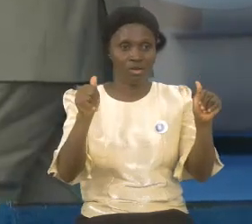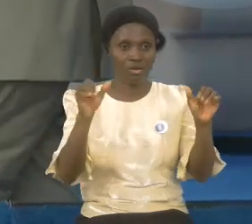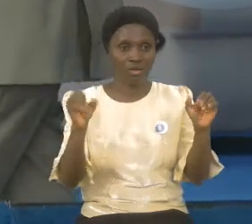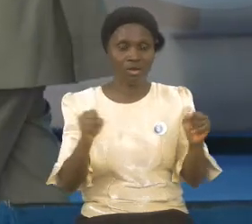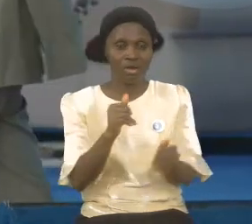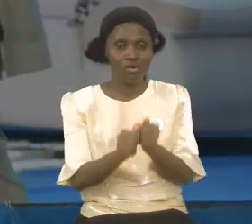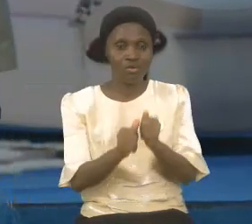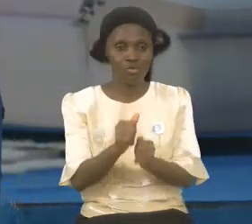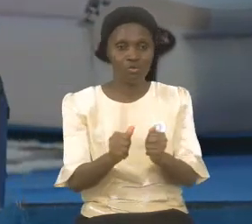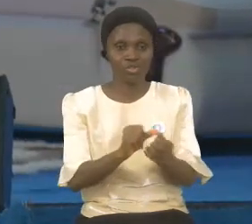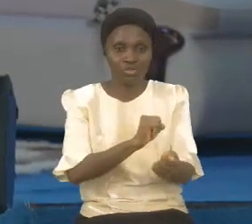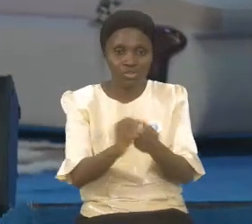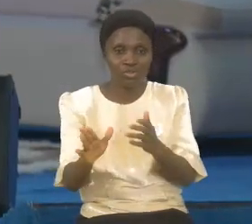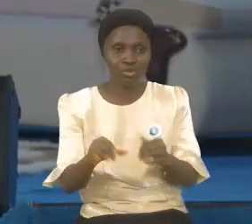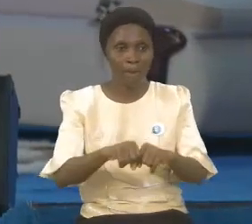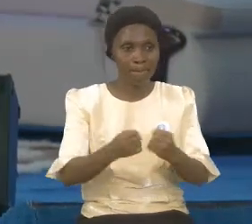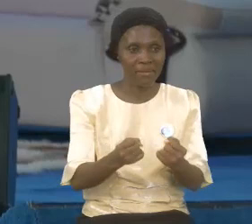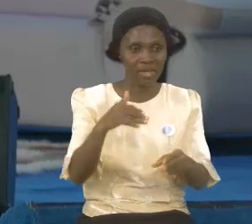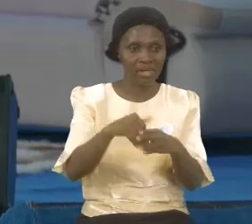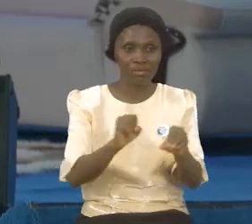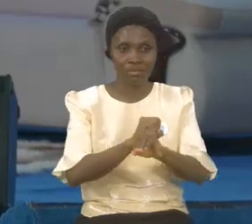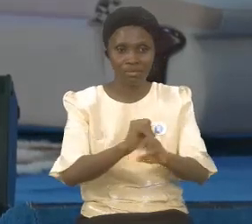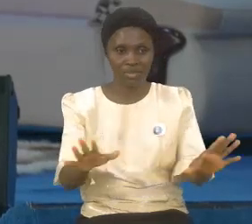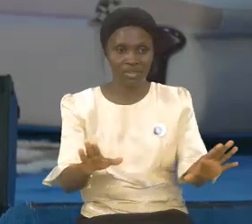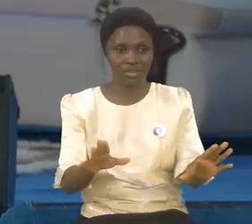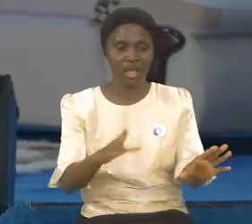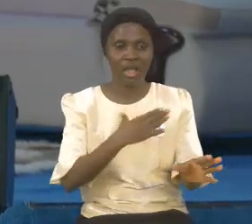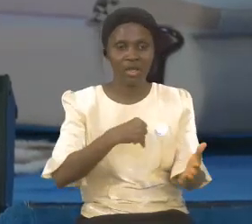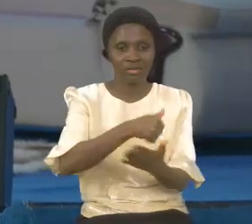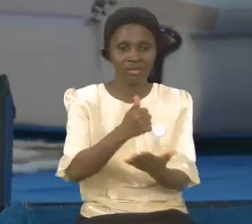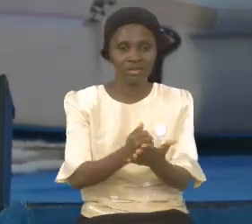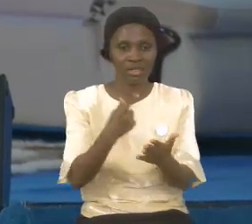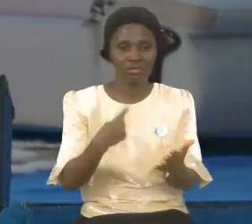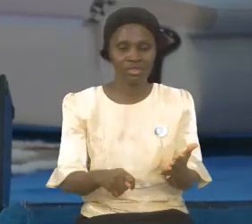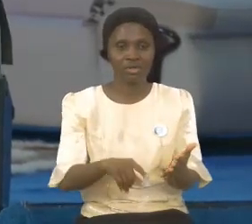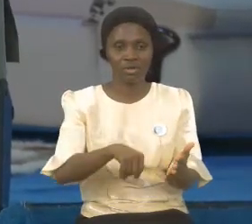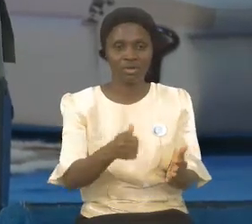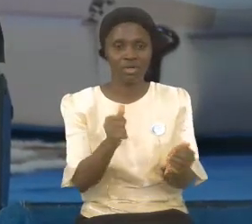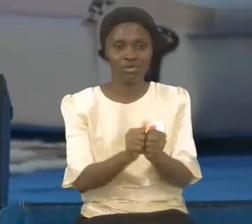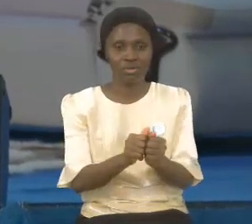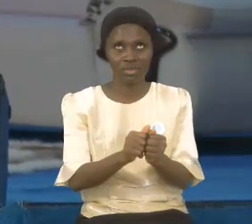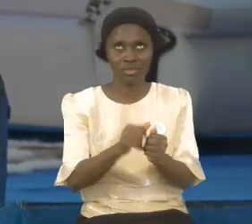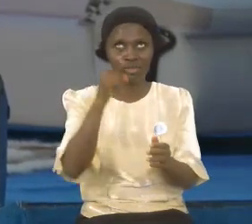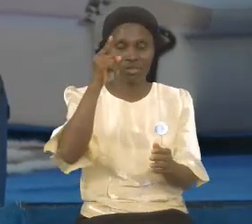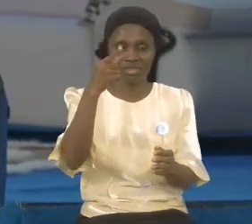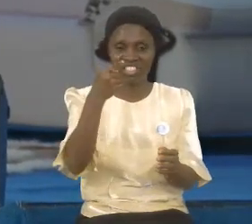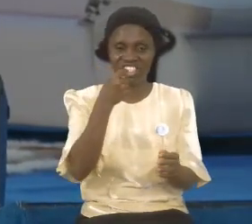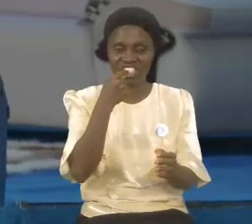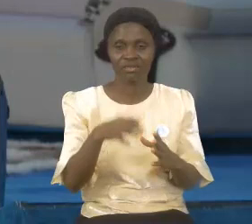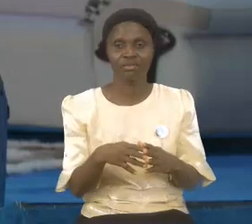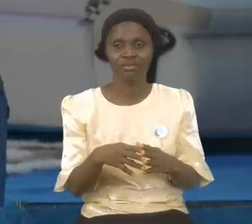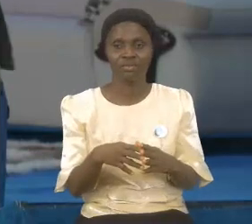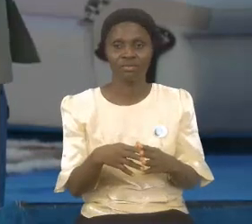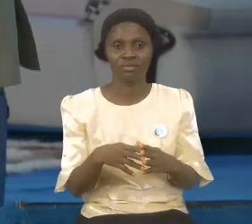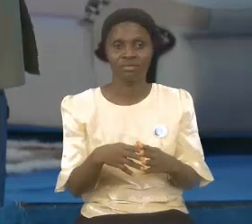residue with his feet. Look at verse 20 there. In verse 20, it then says,